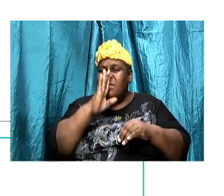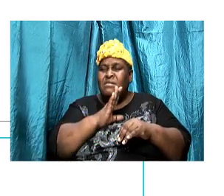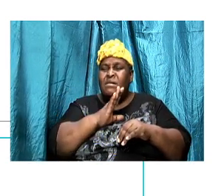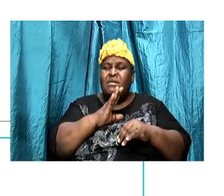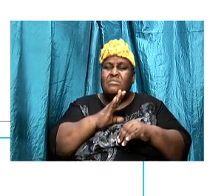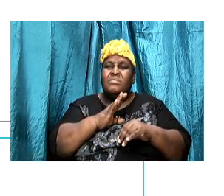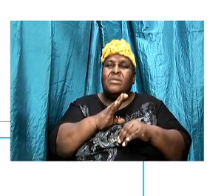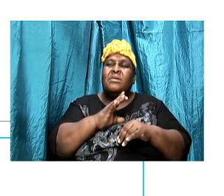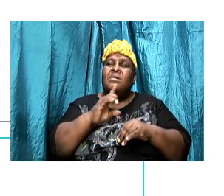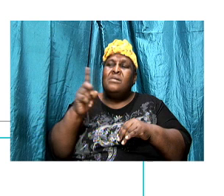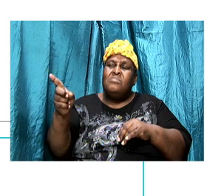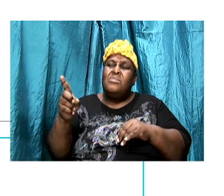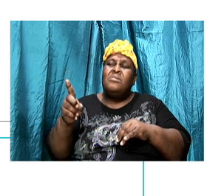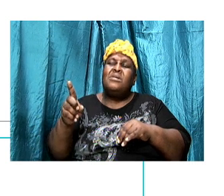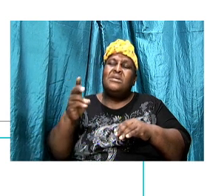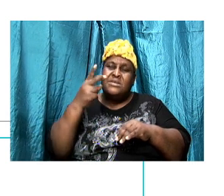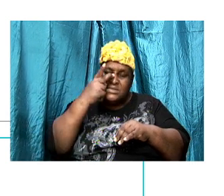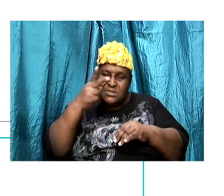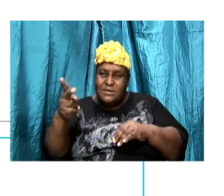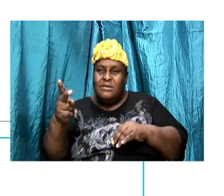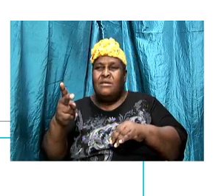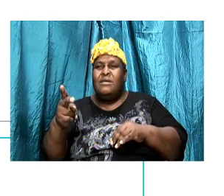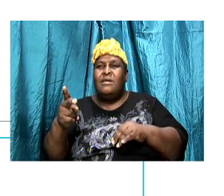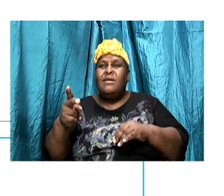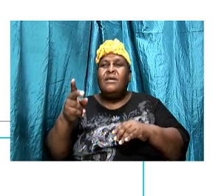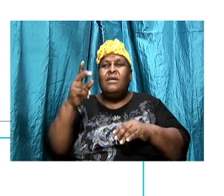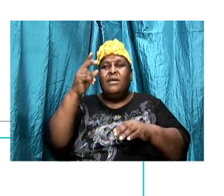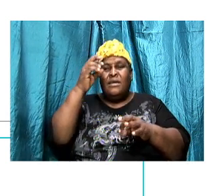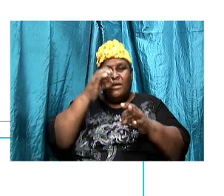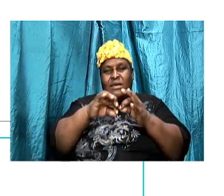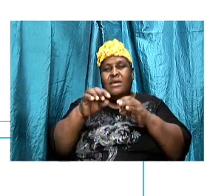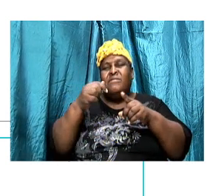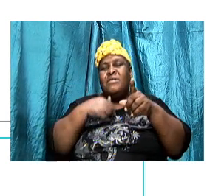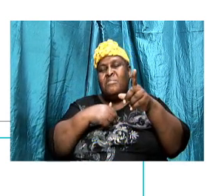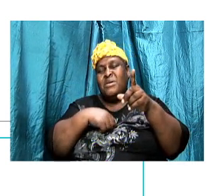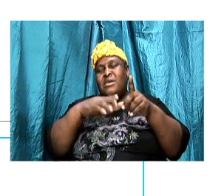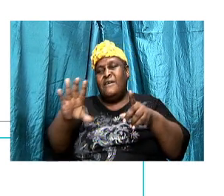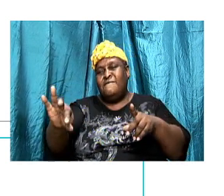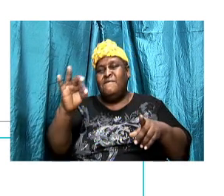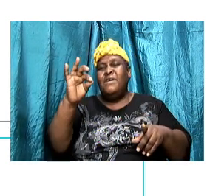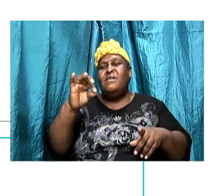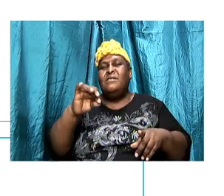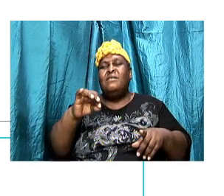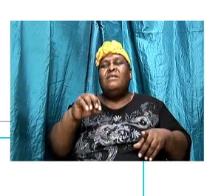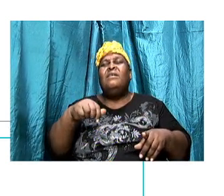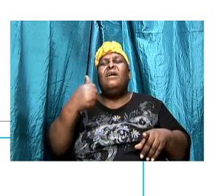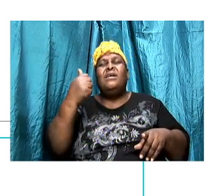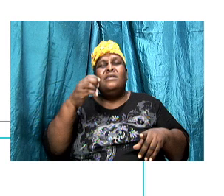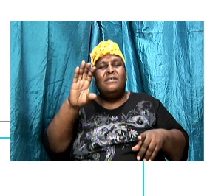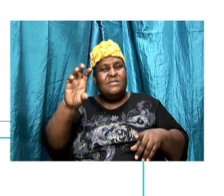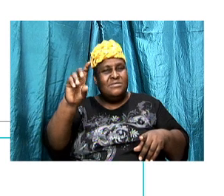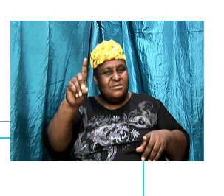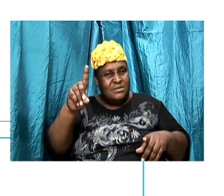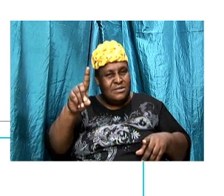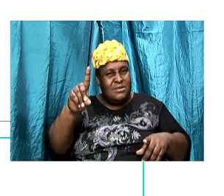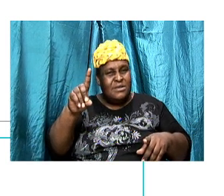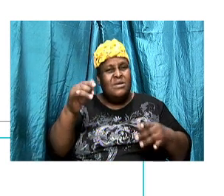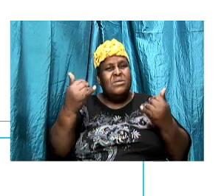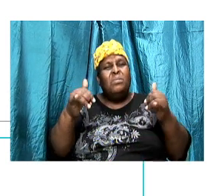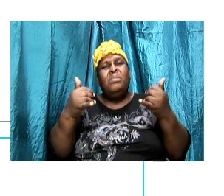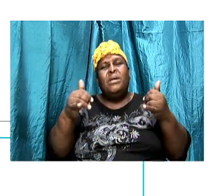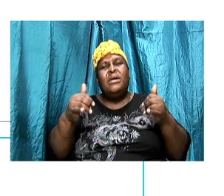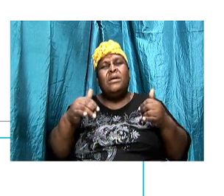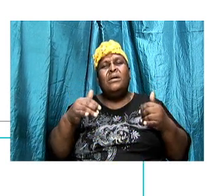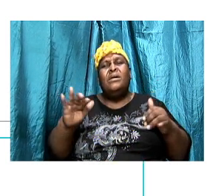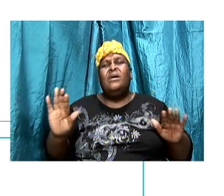just go look to see if we can find another cassette so we can listen to it and it uplift my spirit. And it might